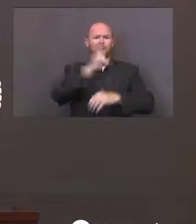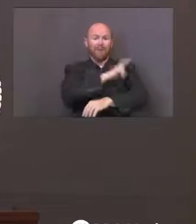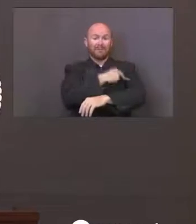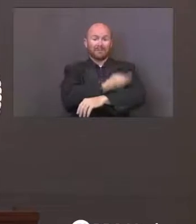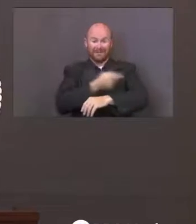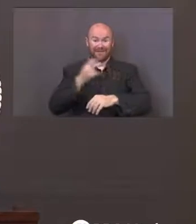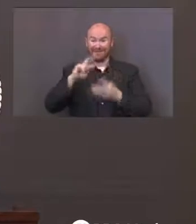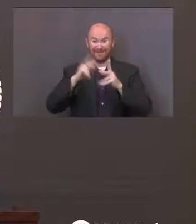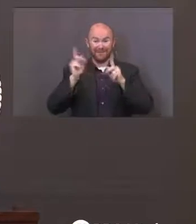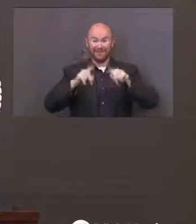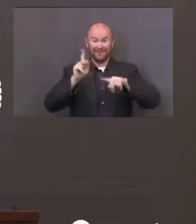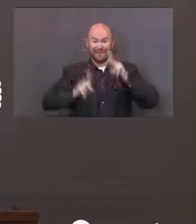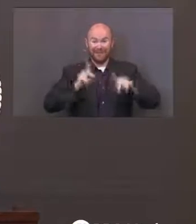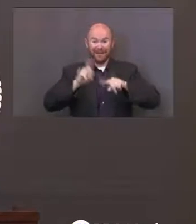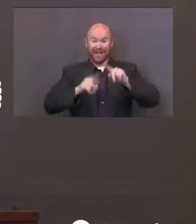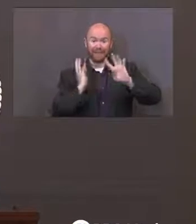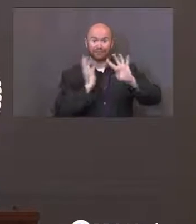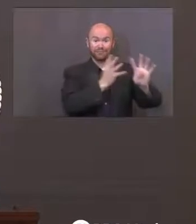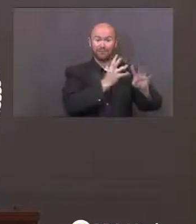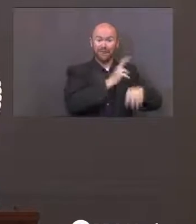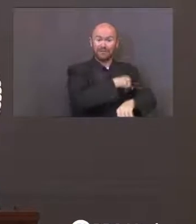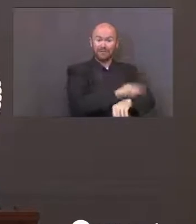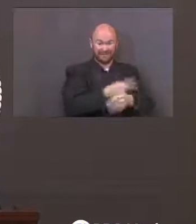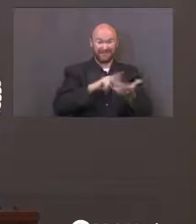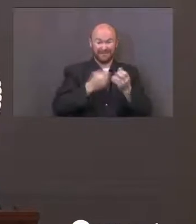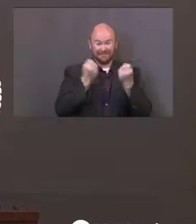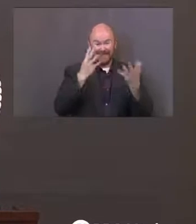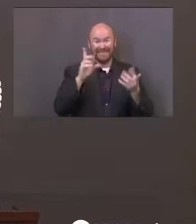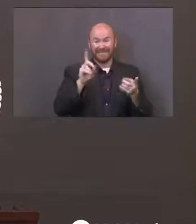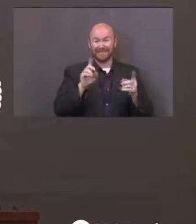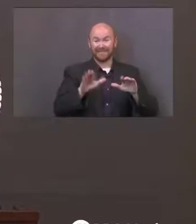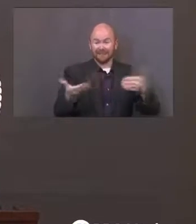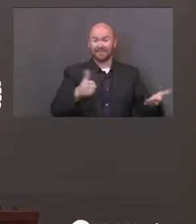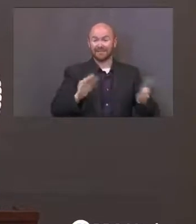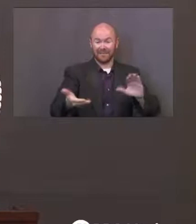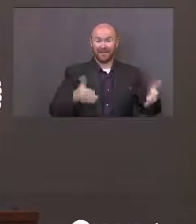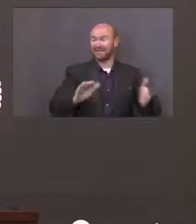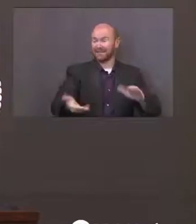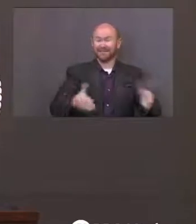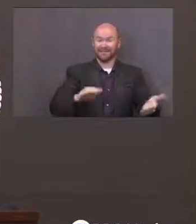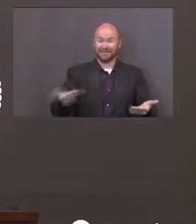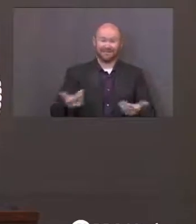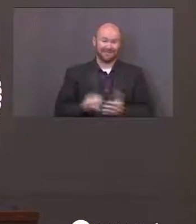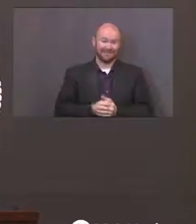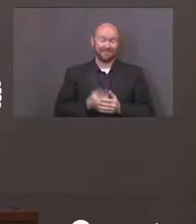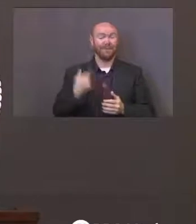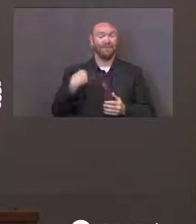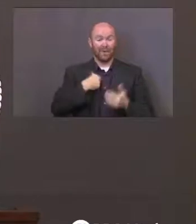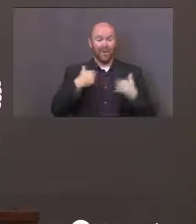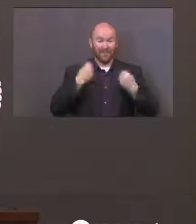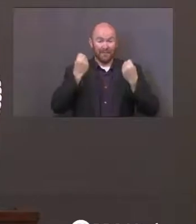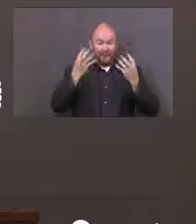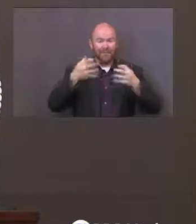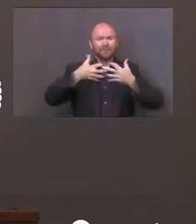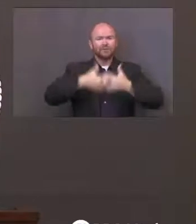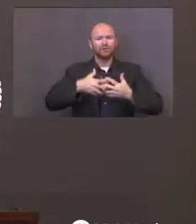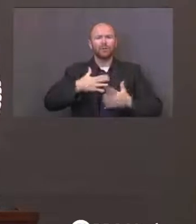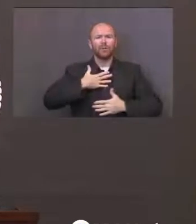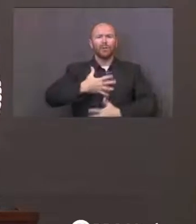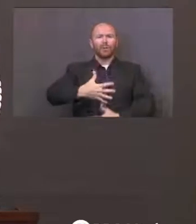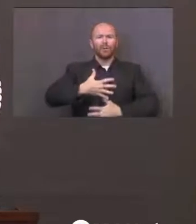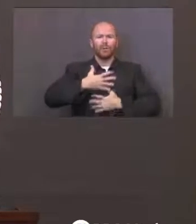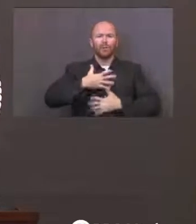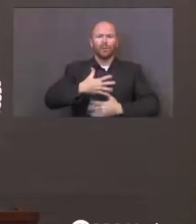death. We haven't had that. We have a lot of ventilators. We've not even come close to overwhelming the need for ventilators.